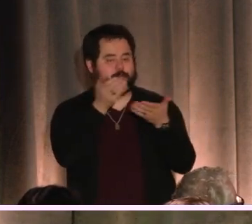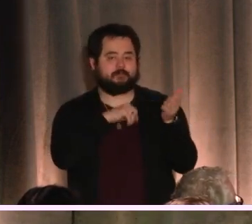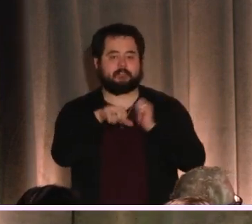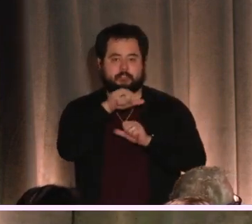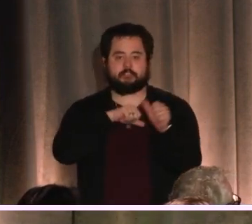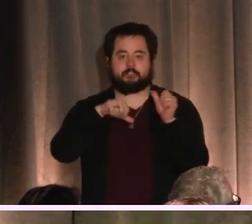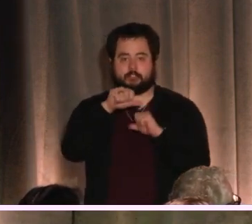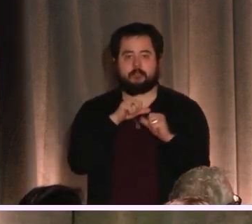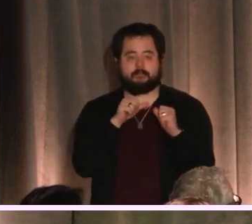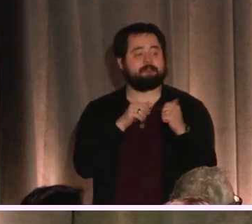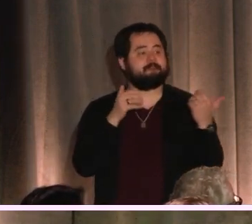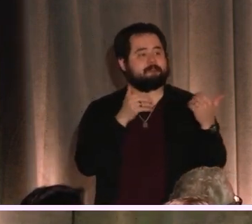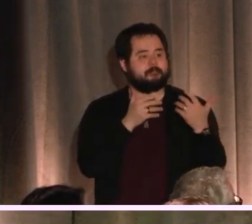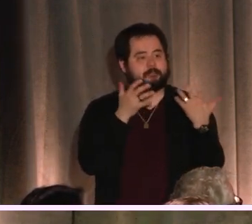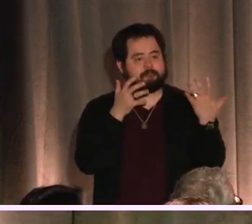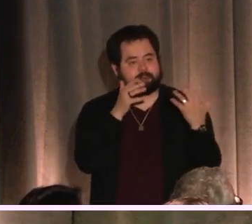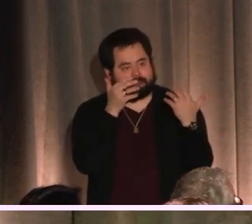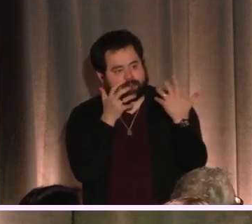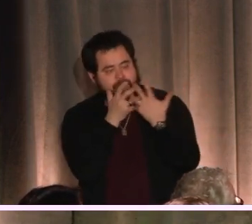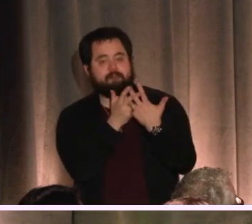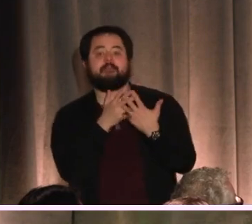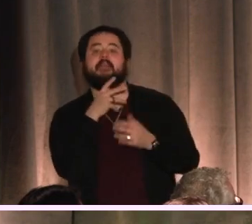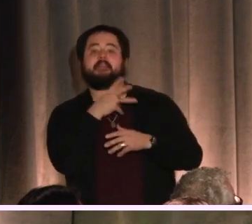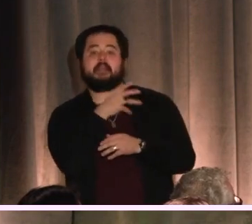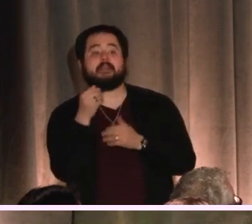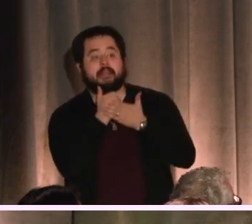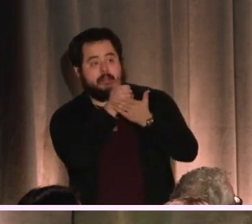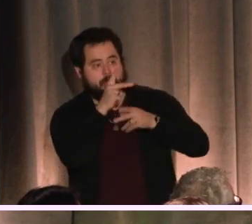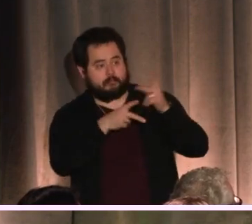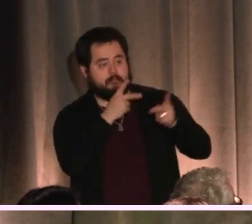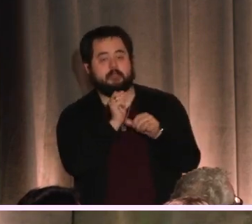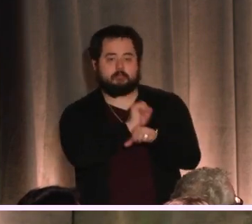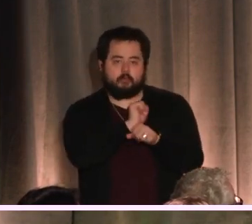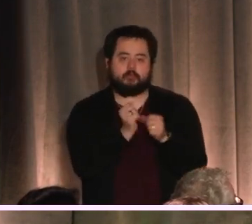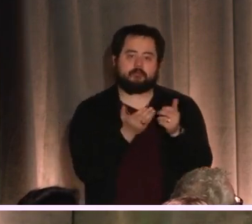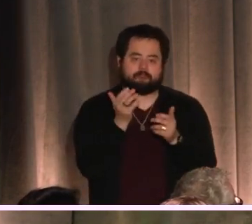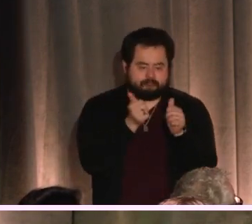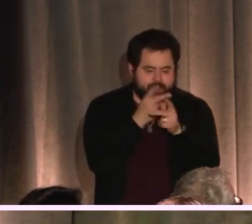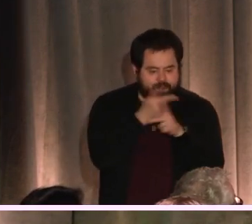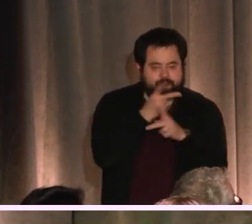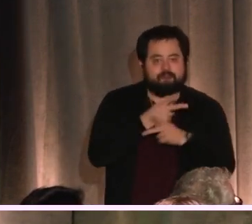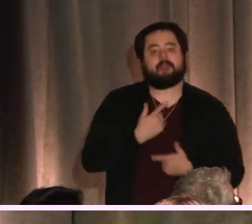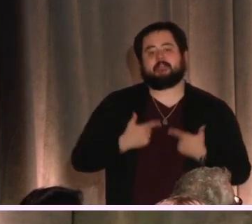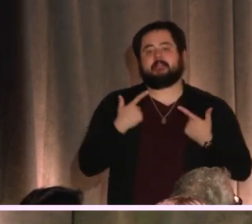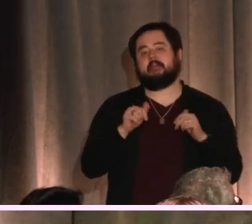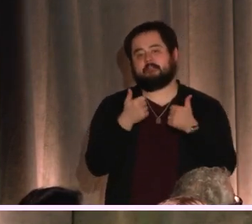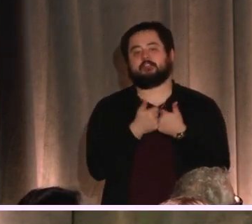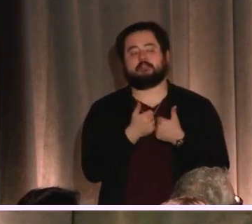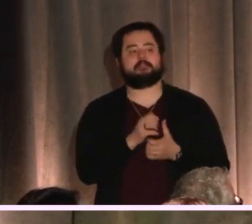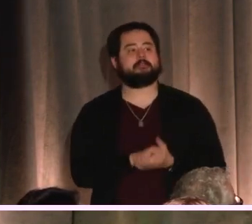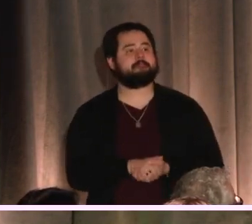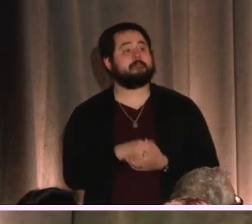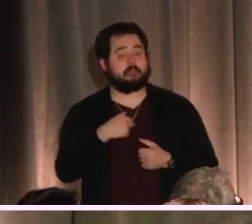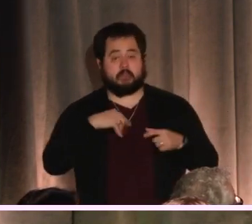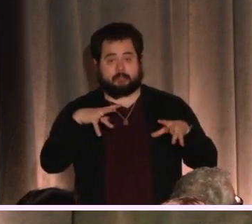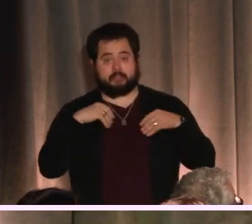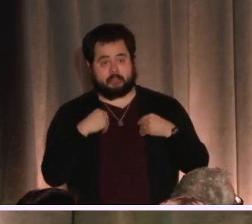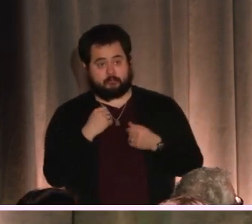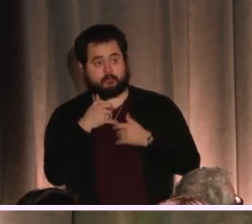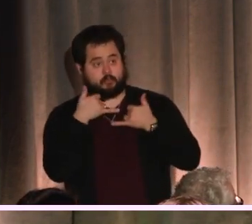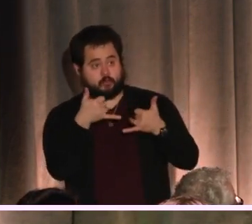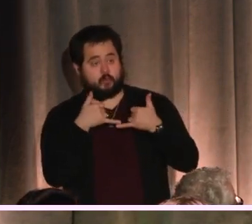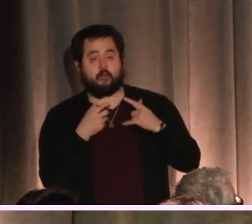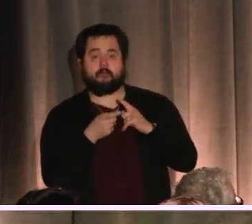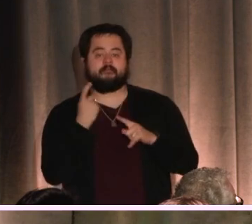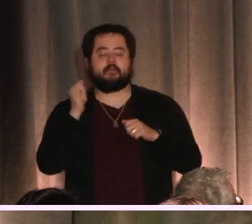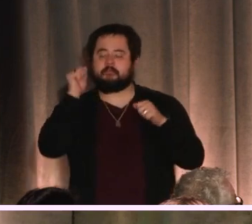they are and help them work through life's challenges. I'm accepting this award on the behalf of the amazing people that I have the